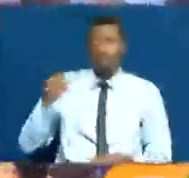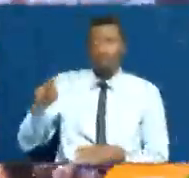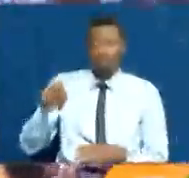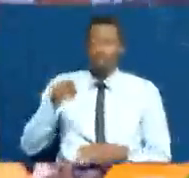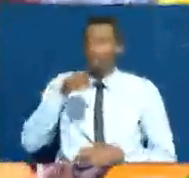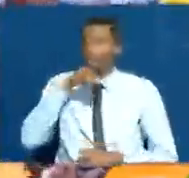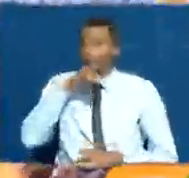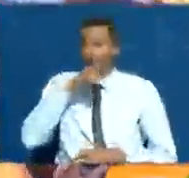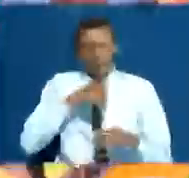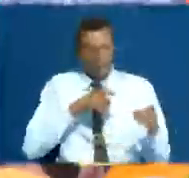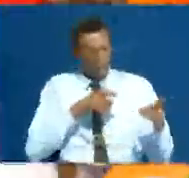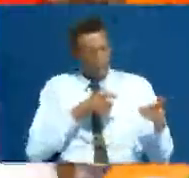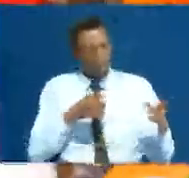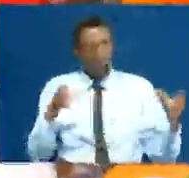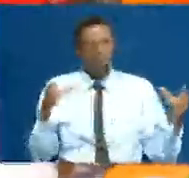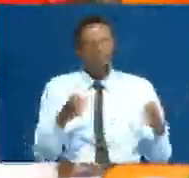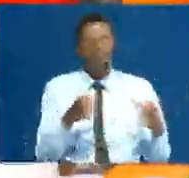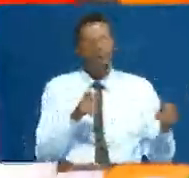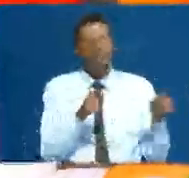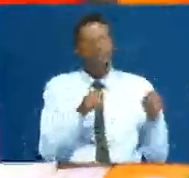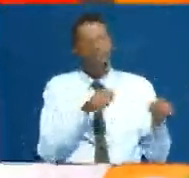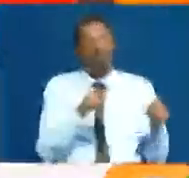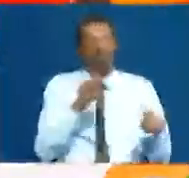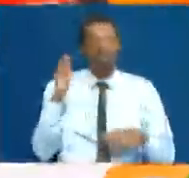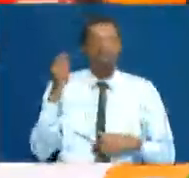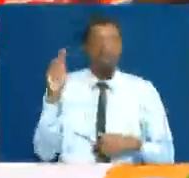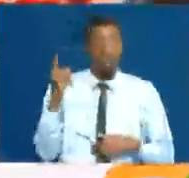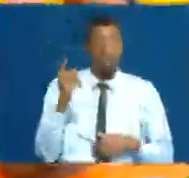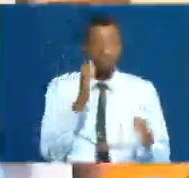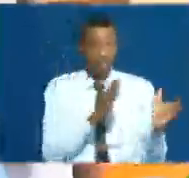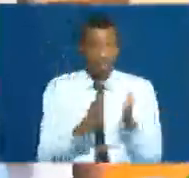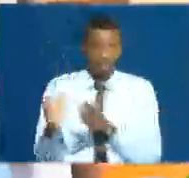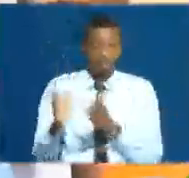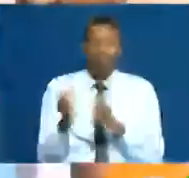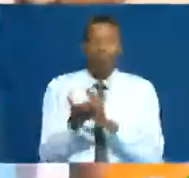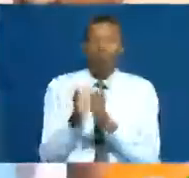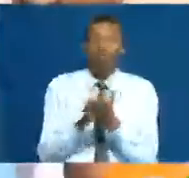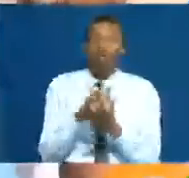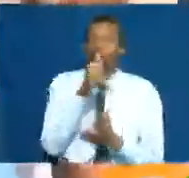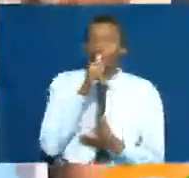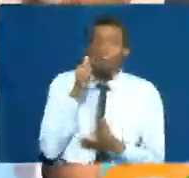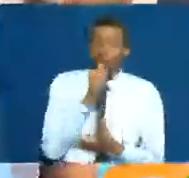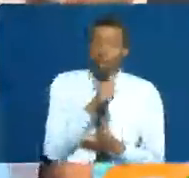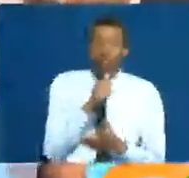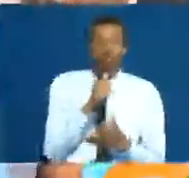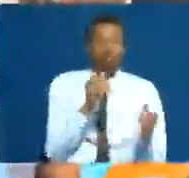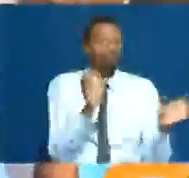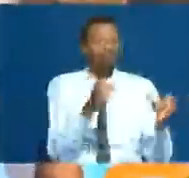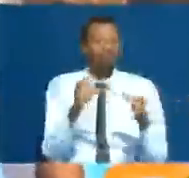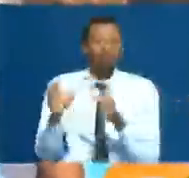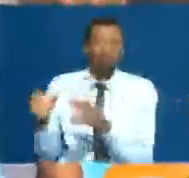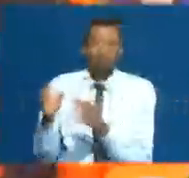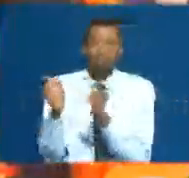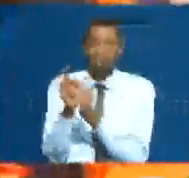Kenya Kwanza administration of its plans to privatize 11 power stles through a privatization proposal from